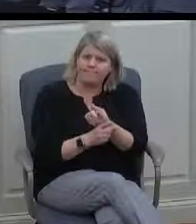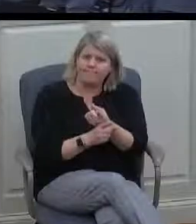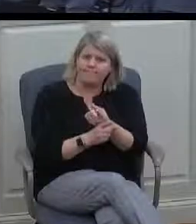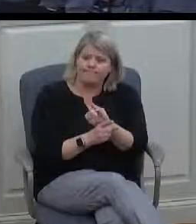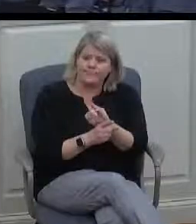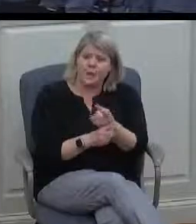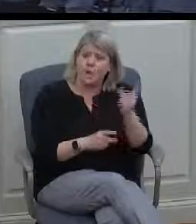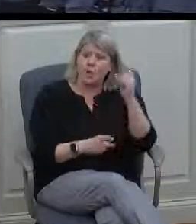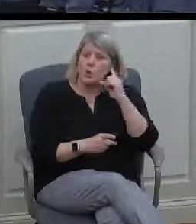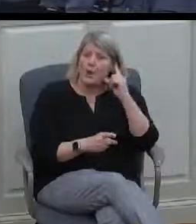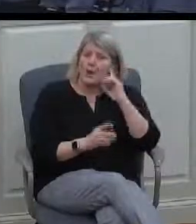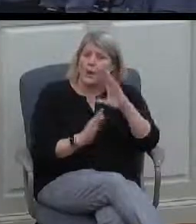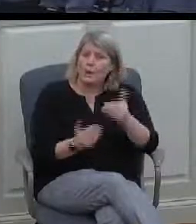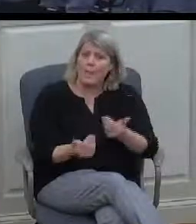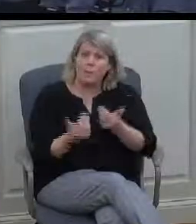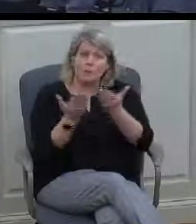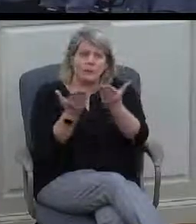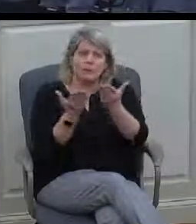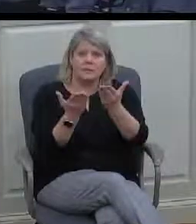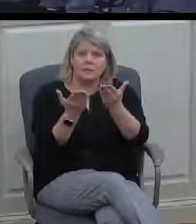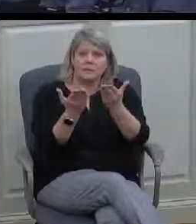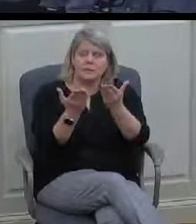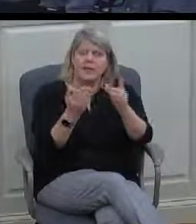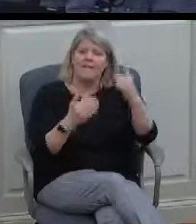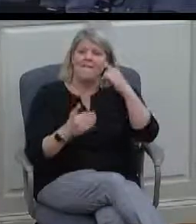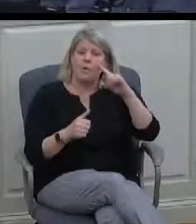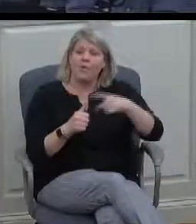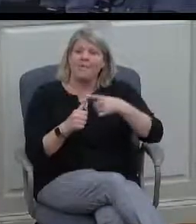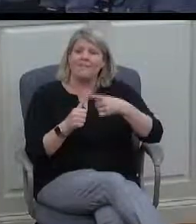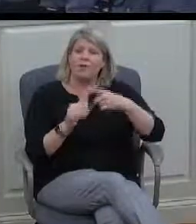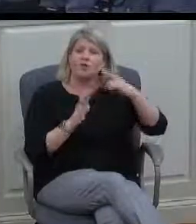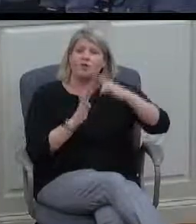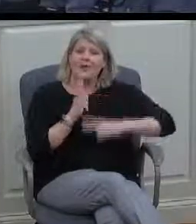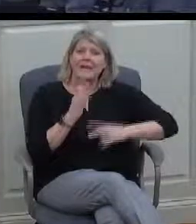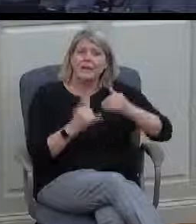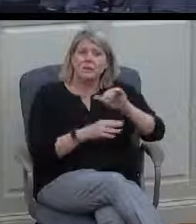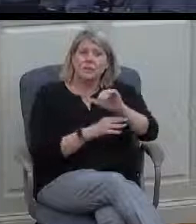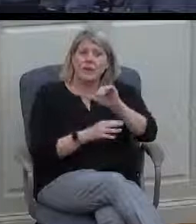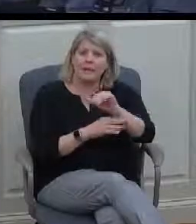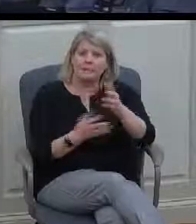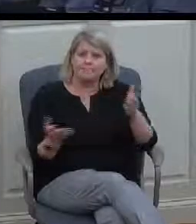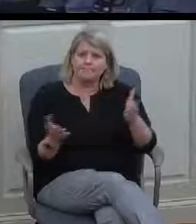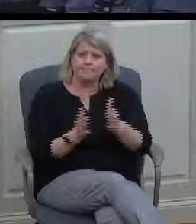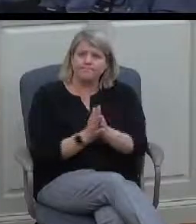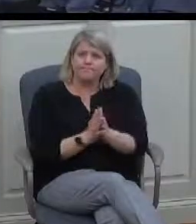Do I hear a motion for the first reading?